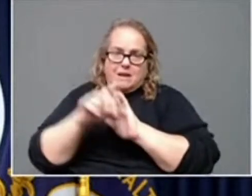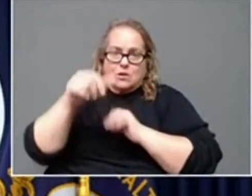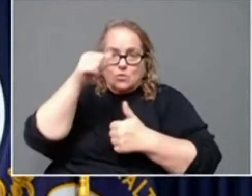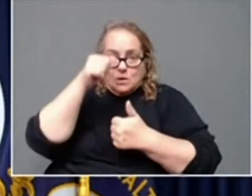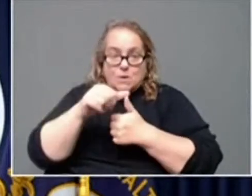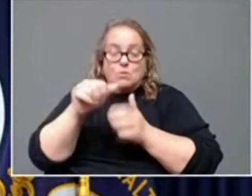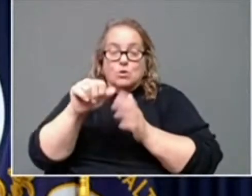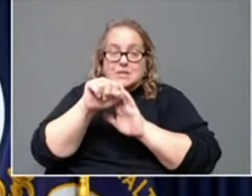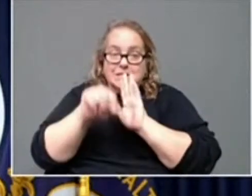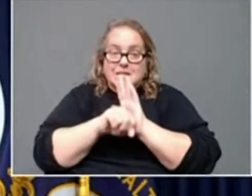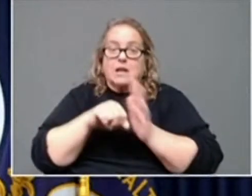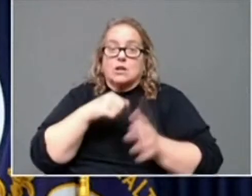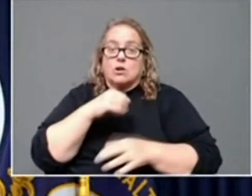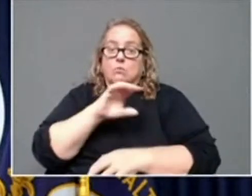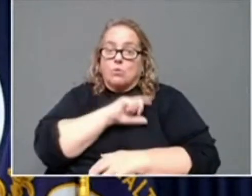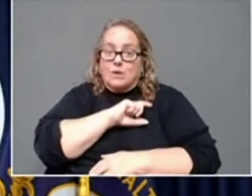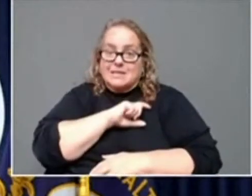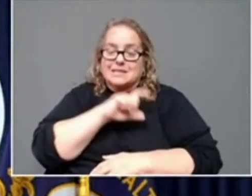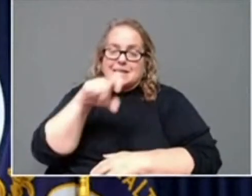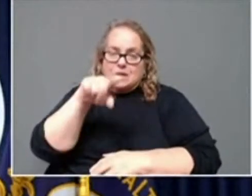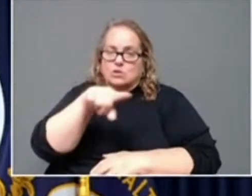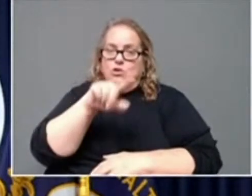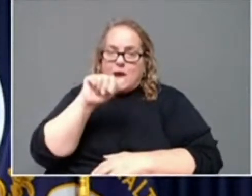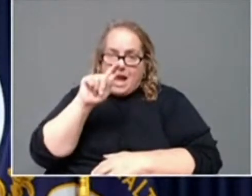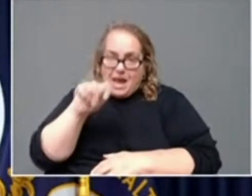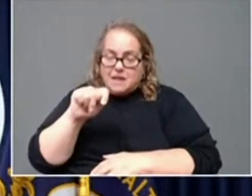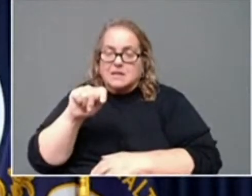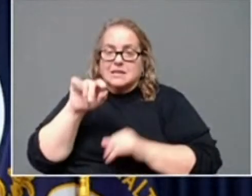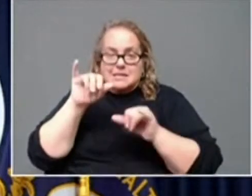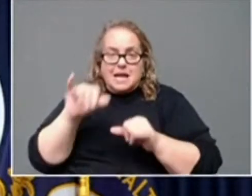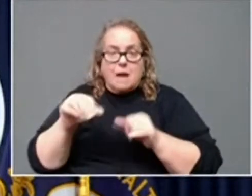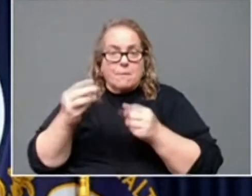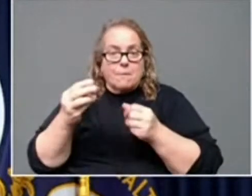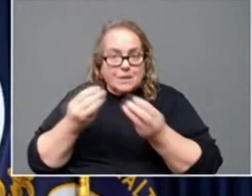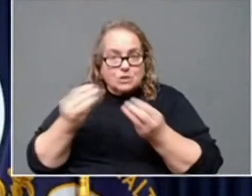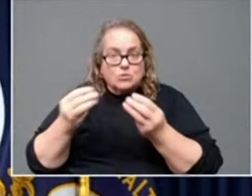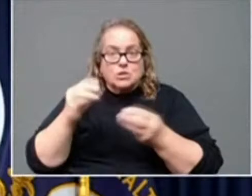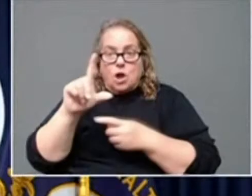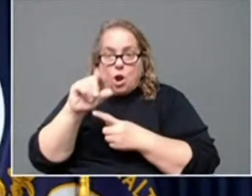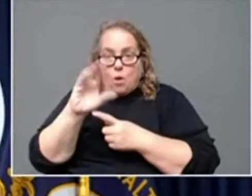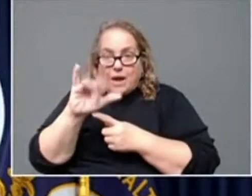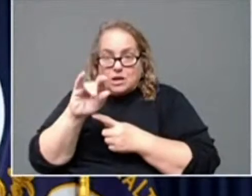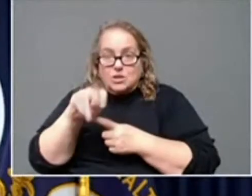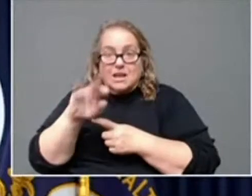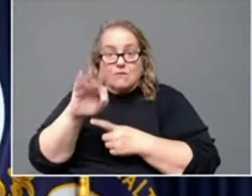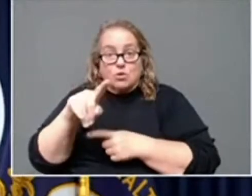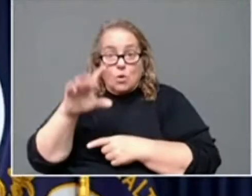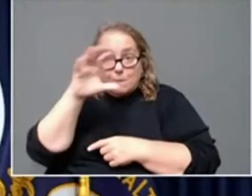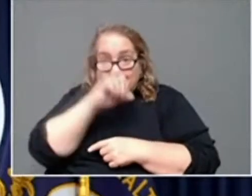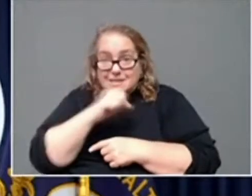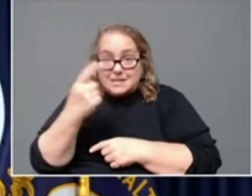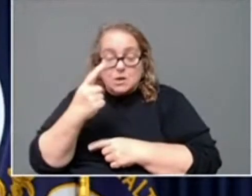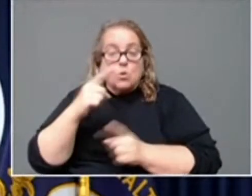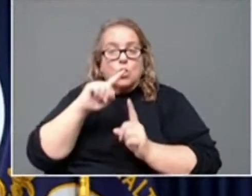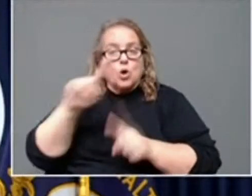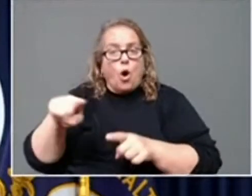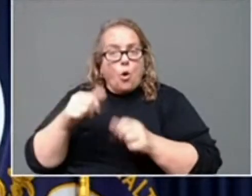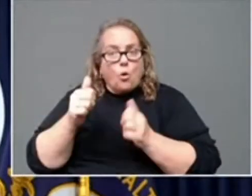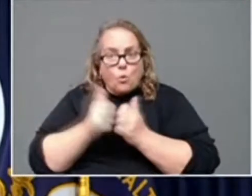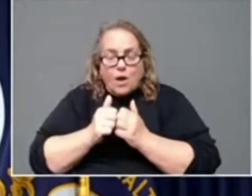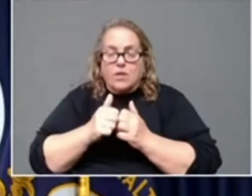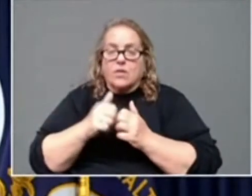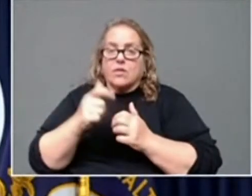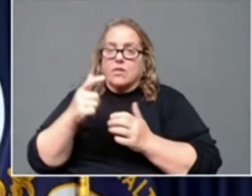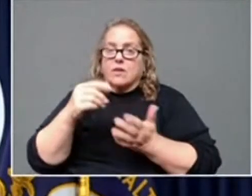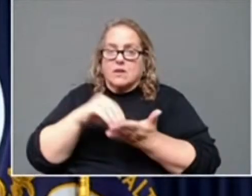the same ministry's location if you are missing somebody to come in with identification documents, as well as